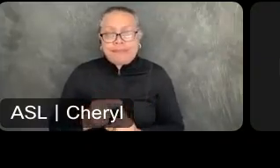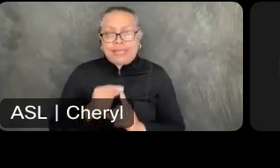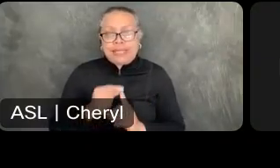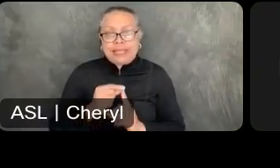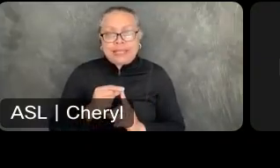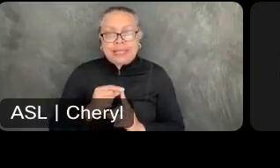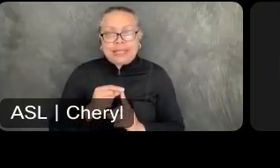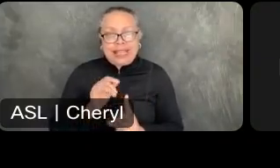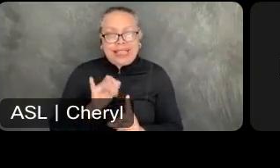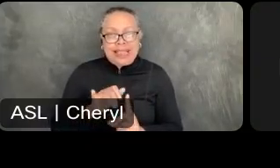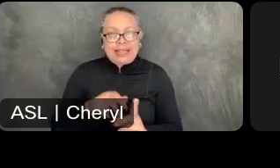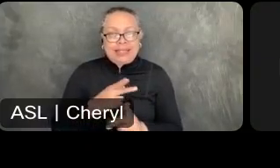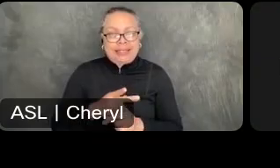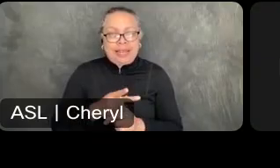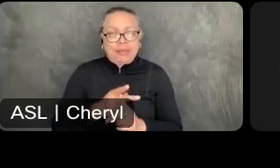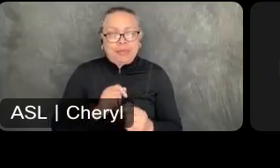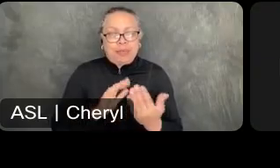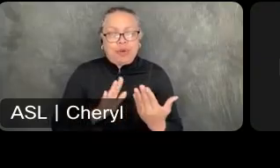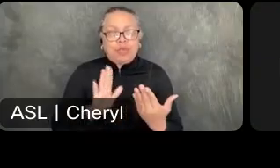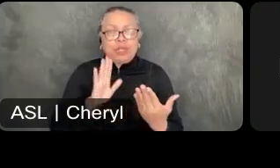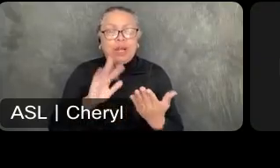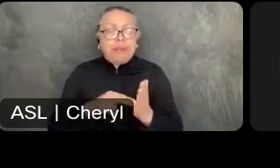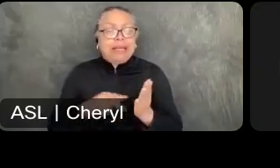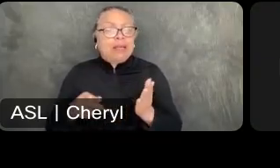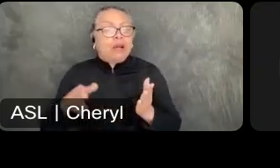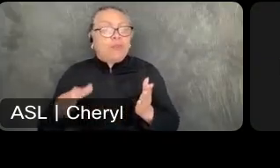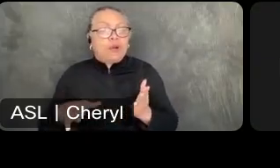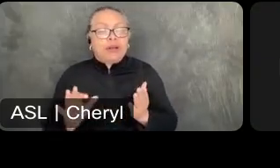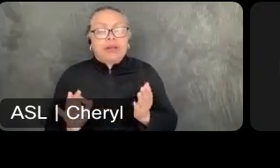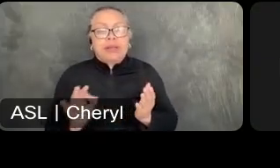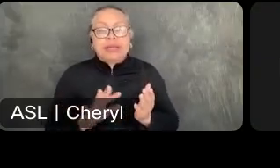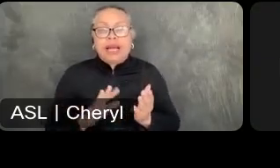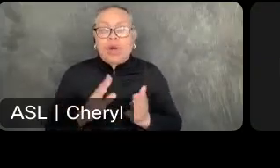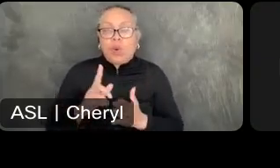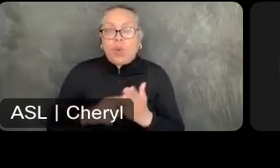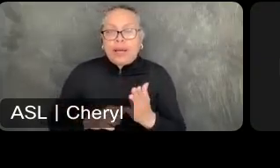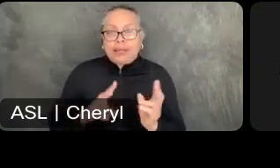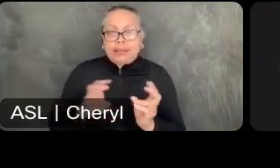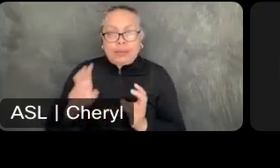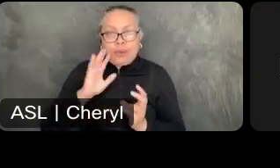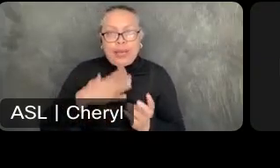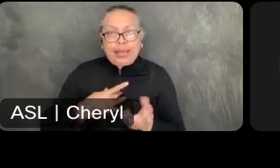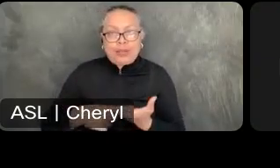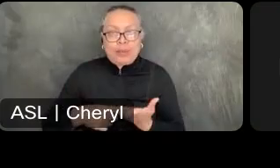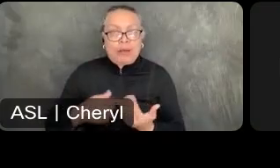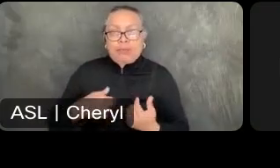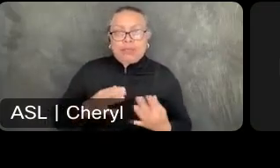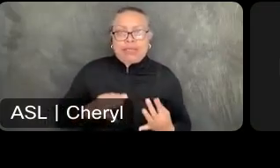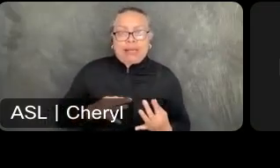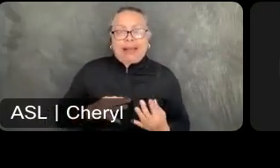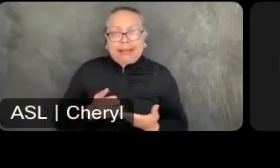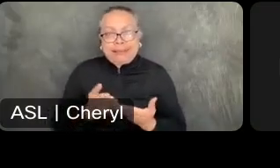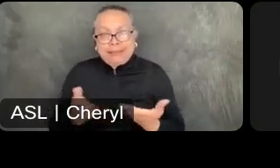allow them to set the topics, the tone, the pace. And then